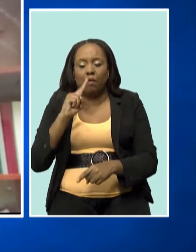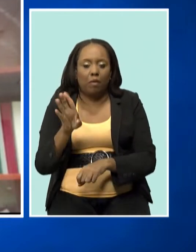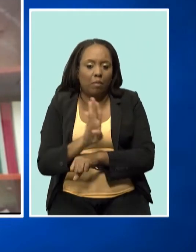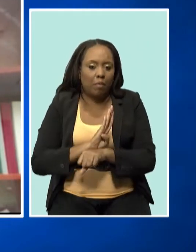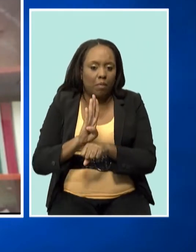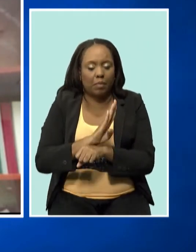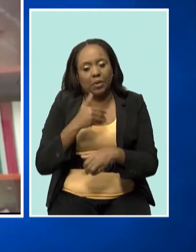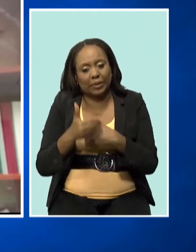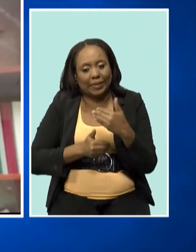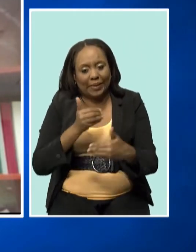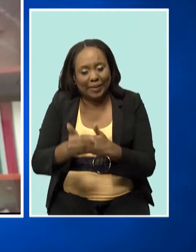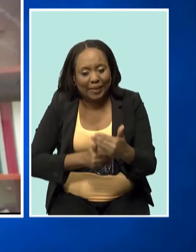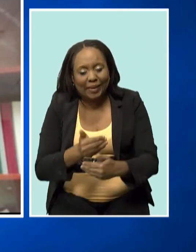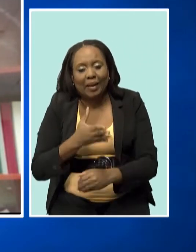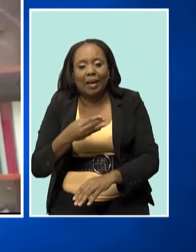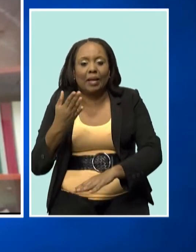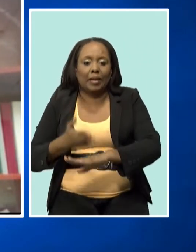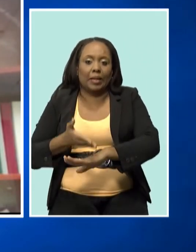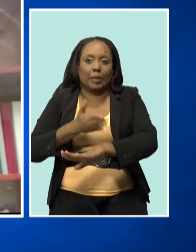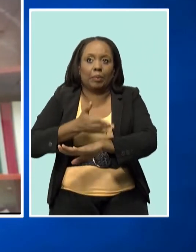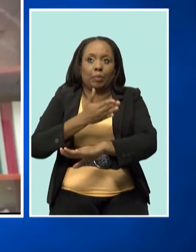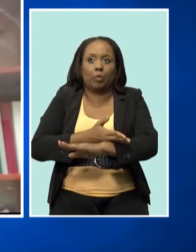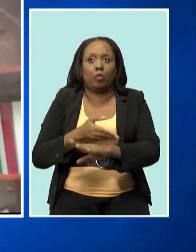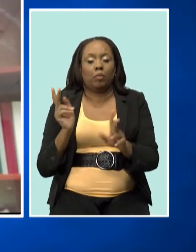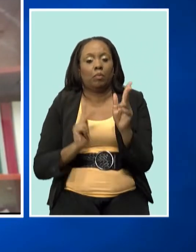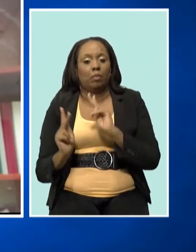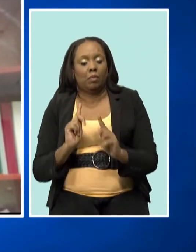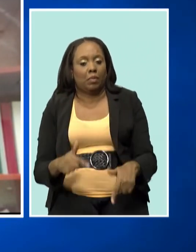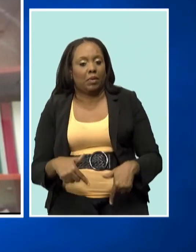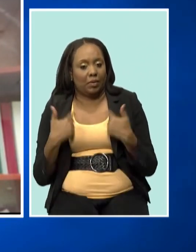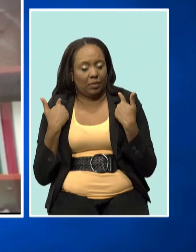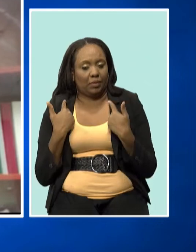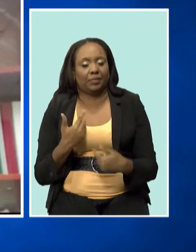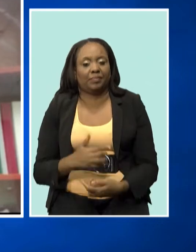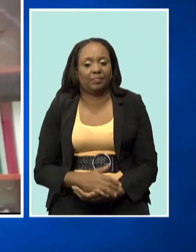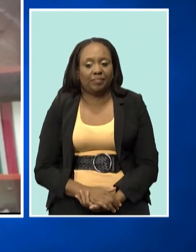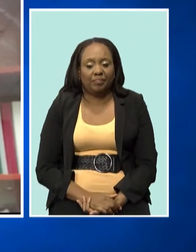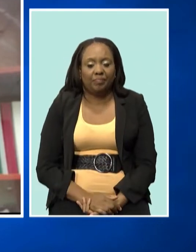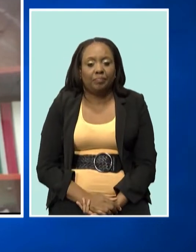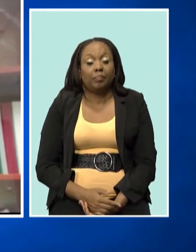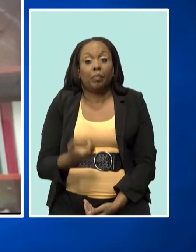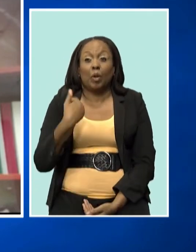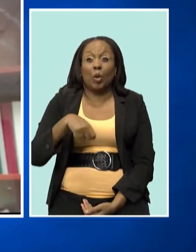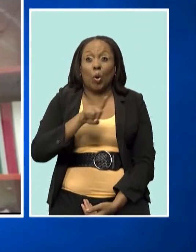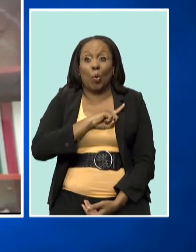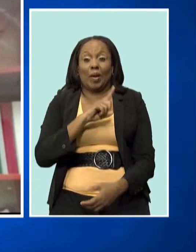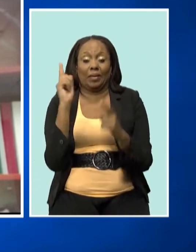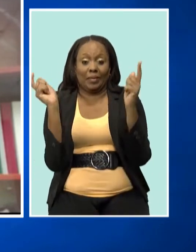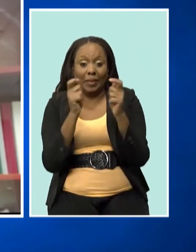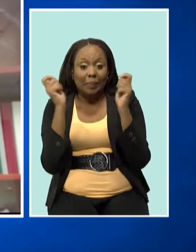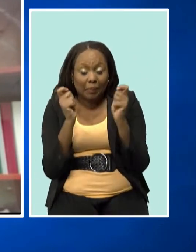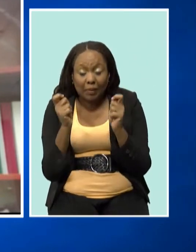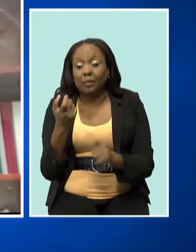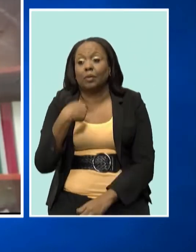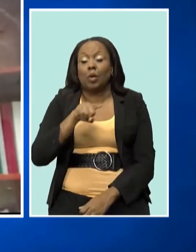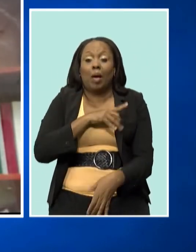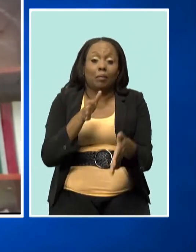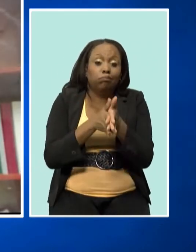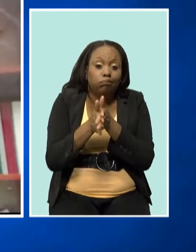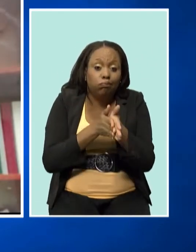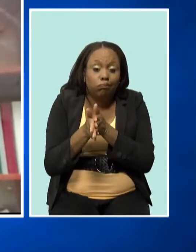The work of the social partners coming together has created for us a governance